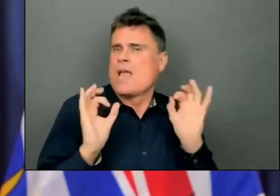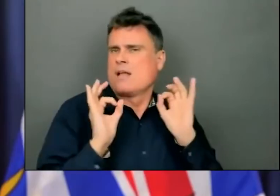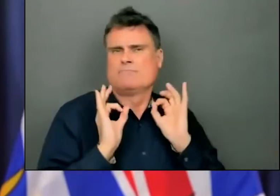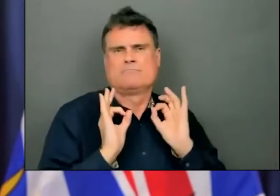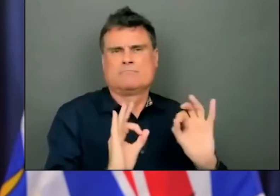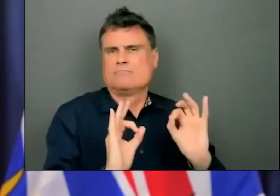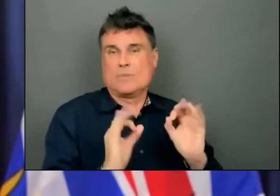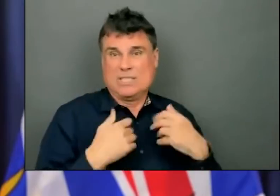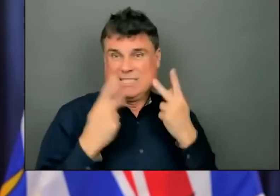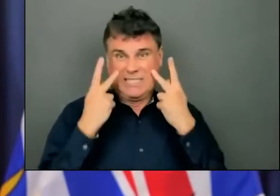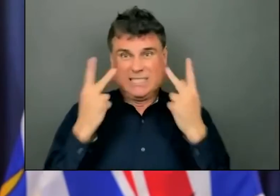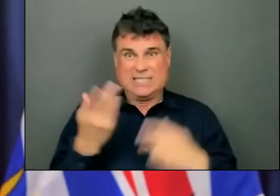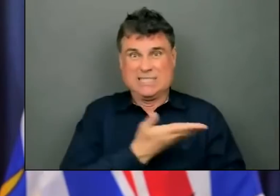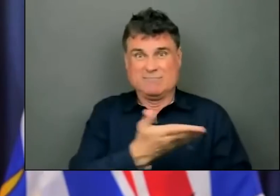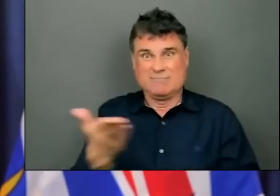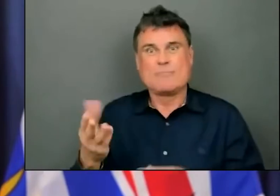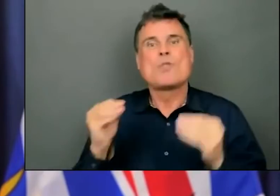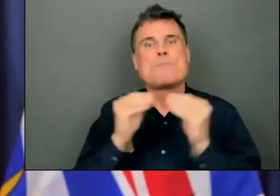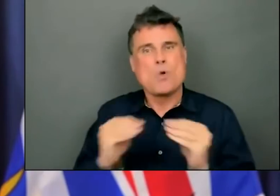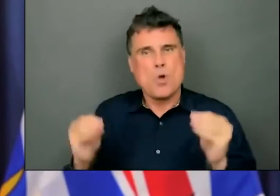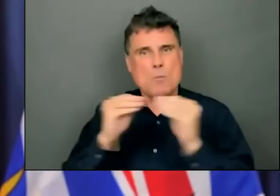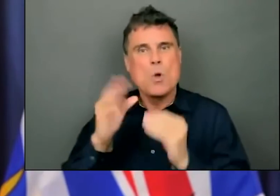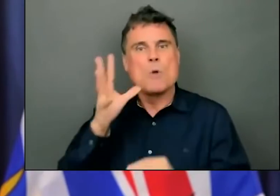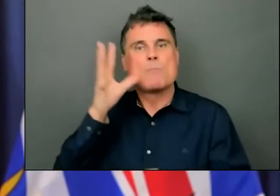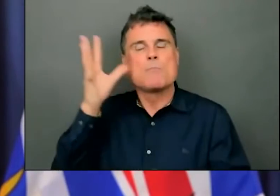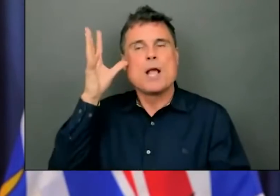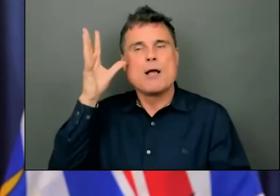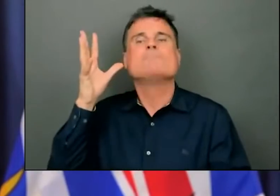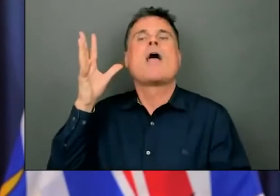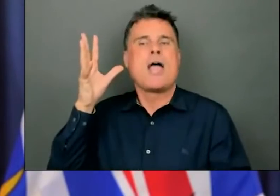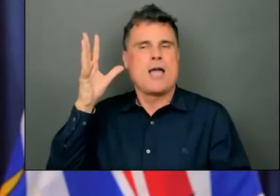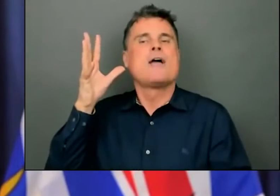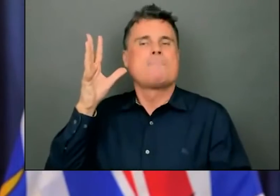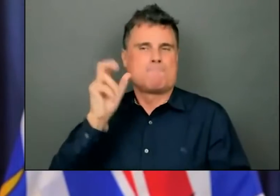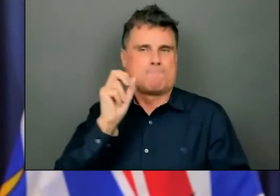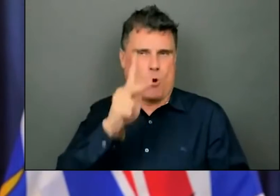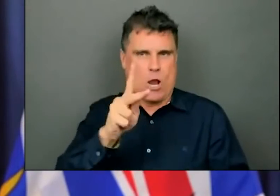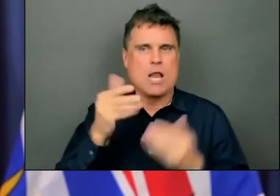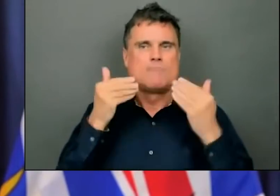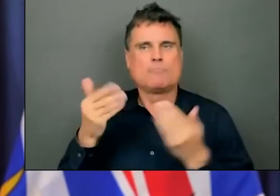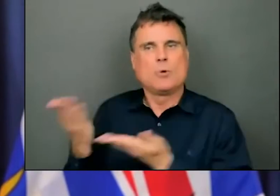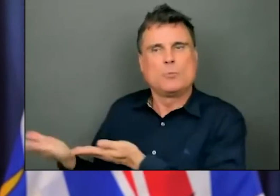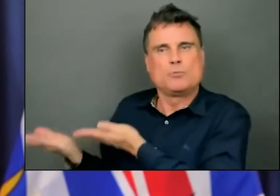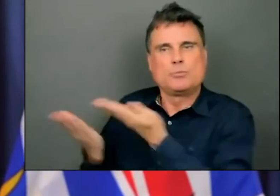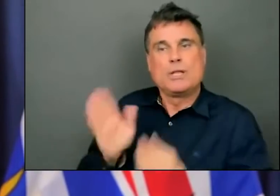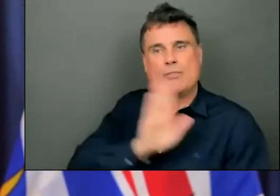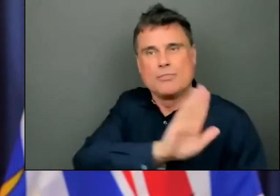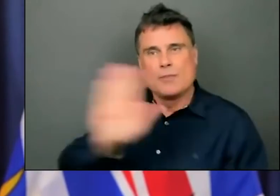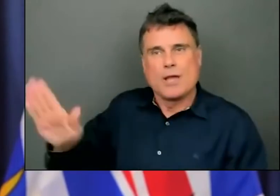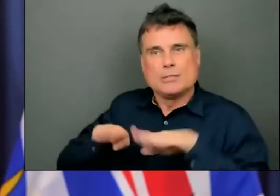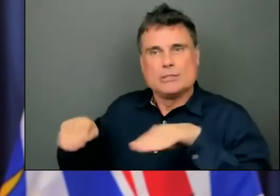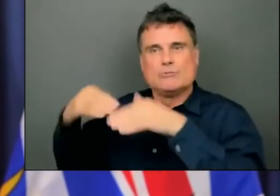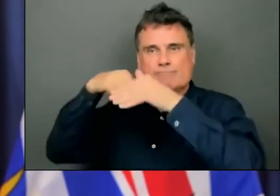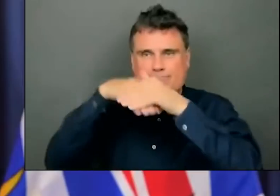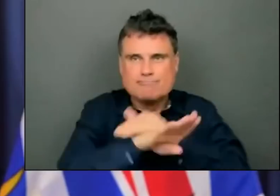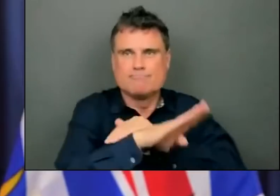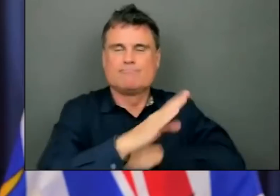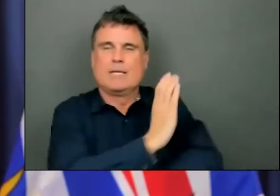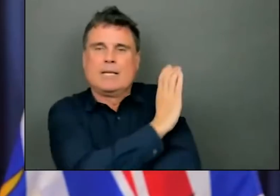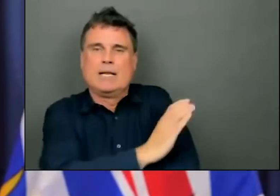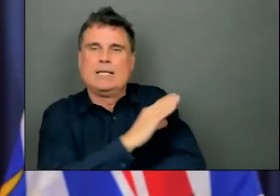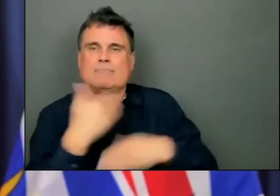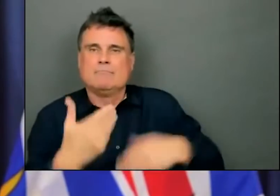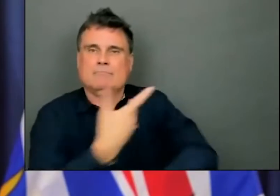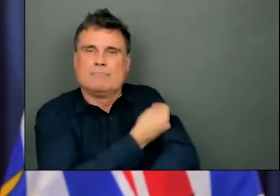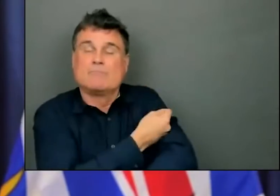see parents bring their children to be vaccinated. So we're continuing to grind those